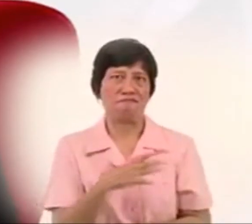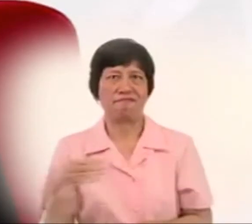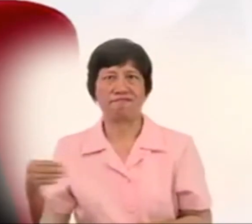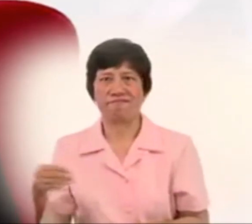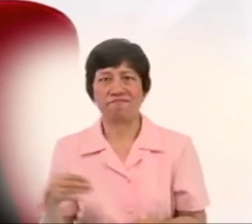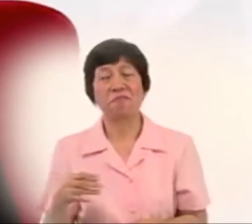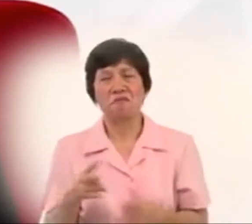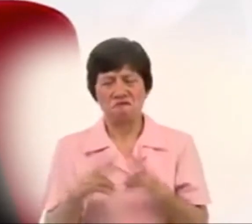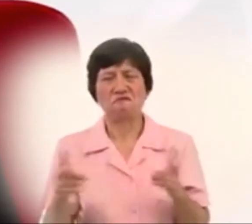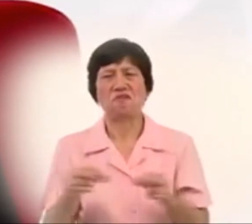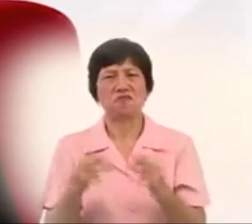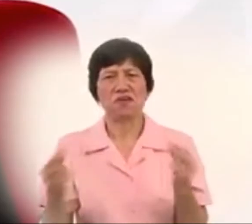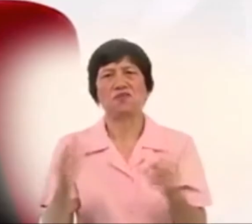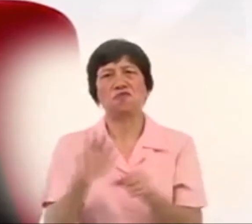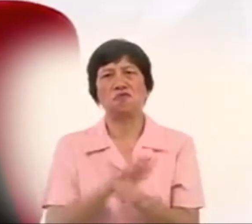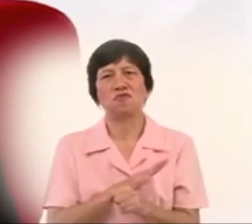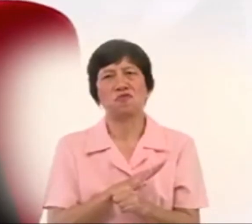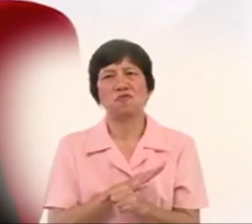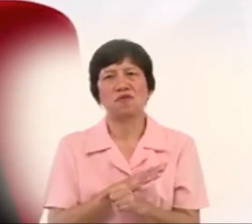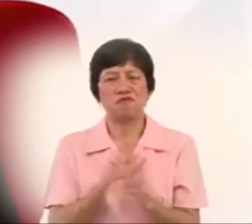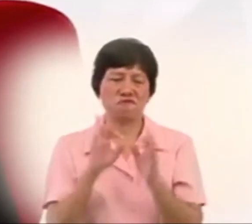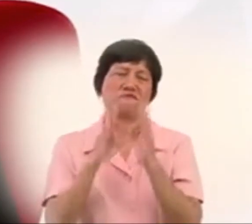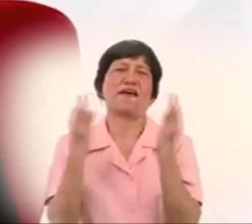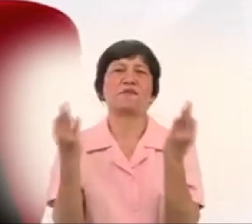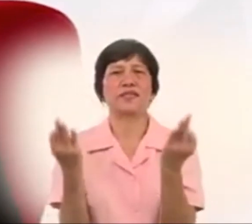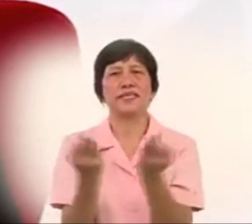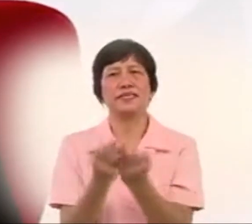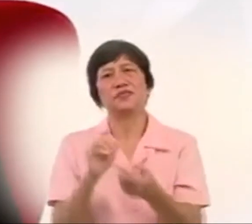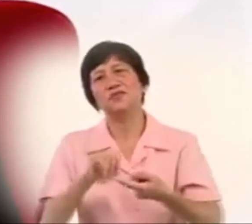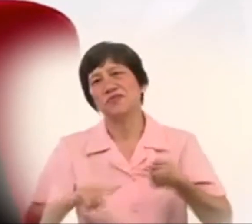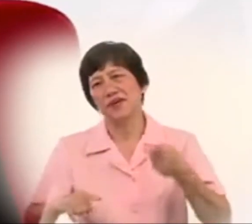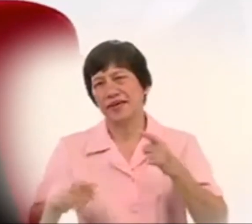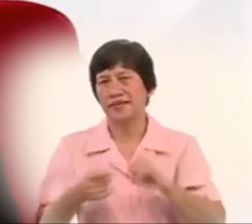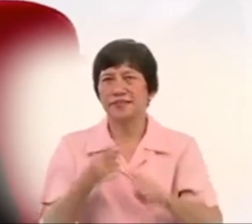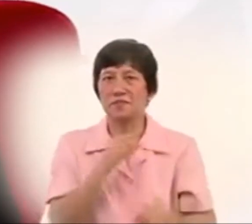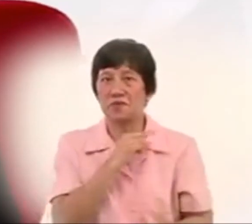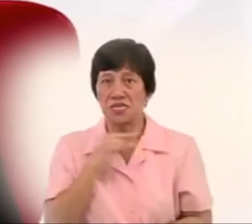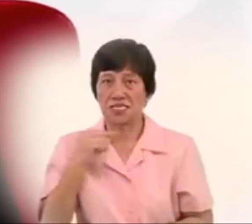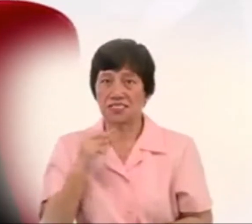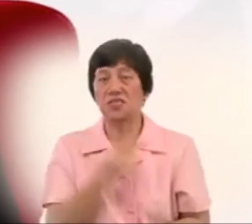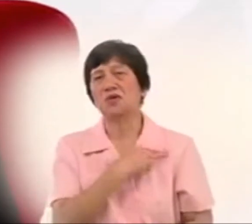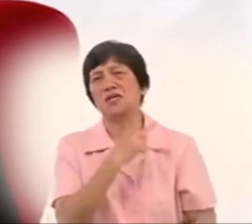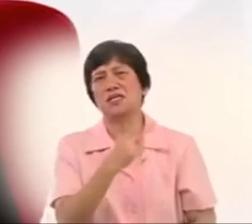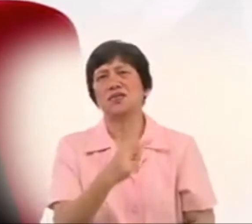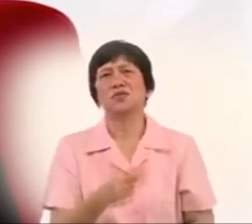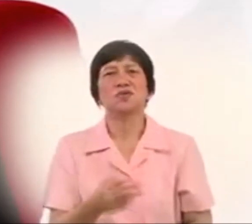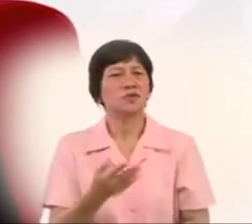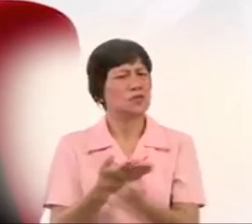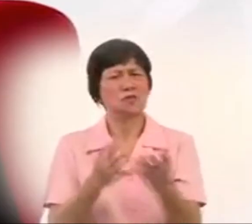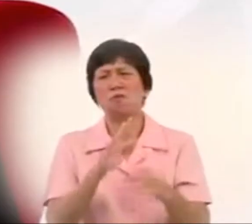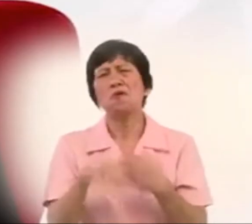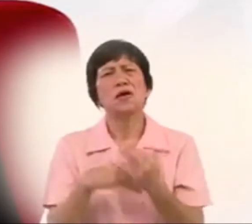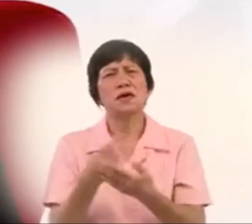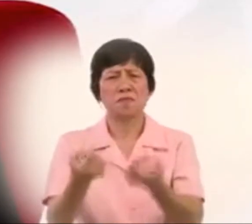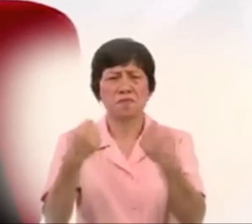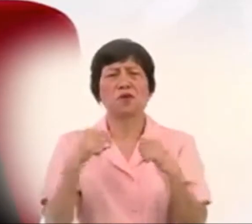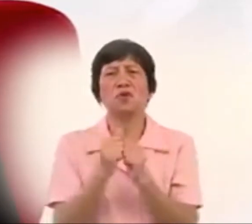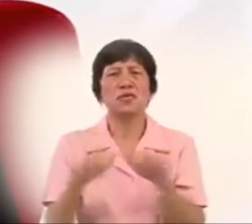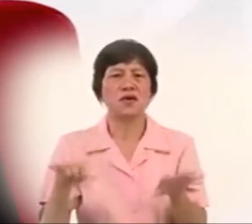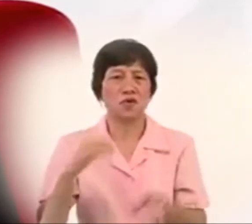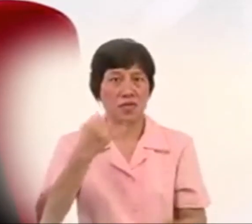And I'm very grateful. Family, friends, priests, religious, they came, without